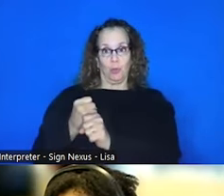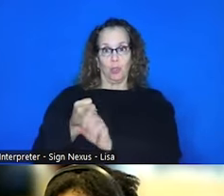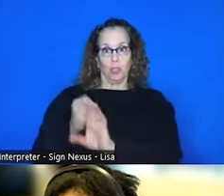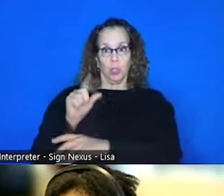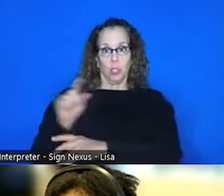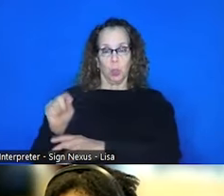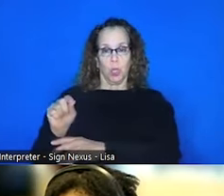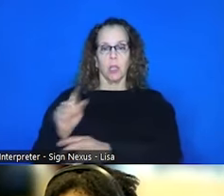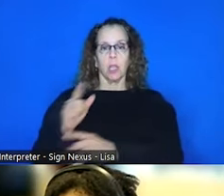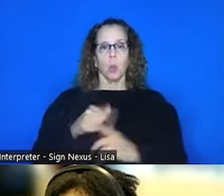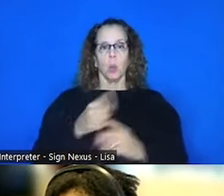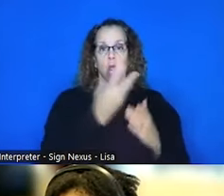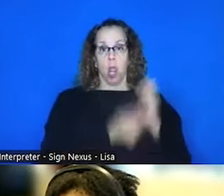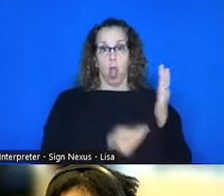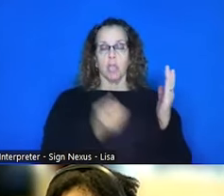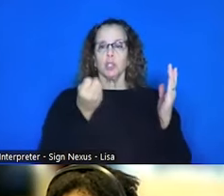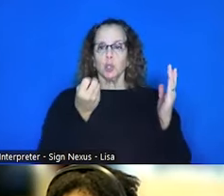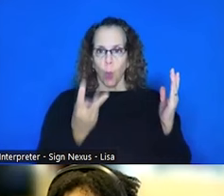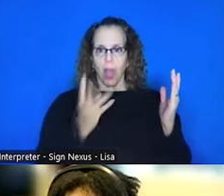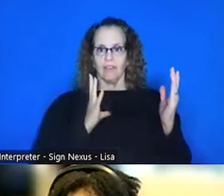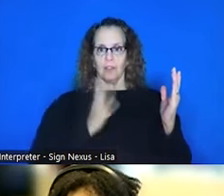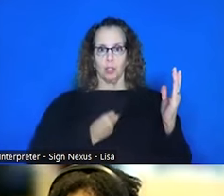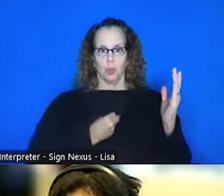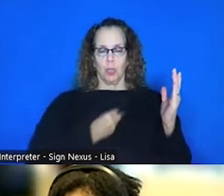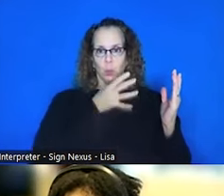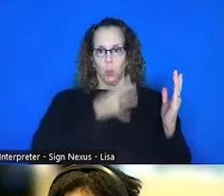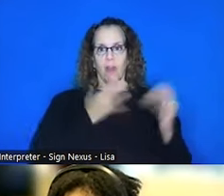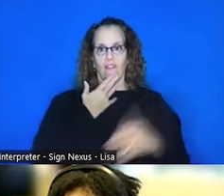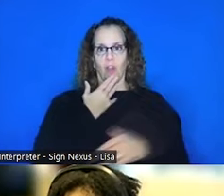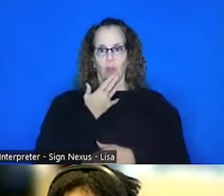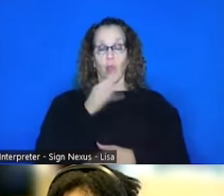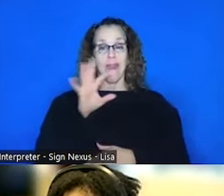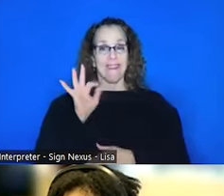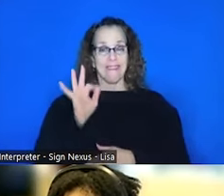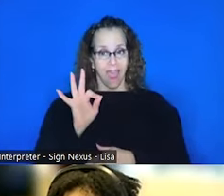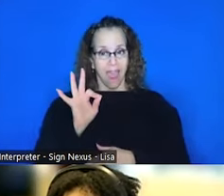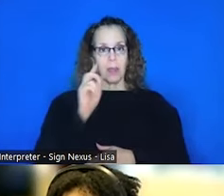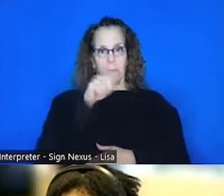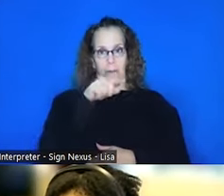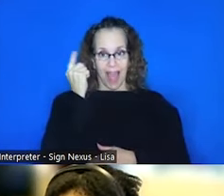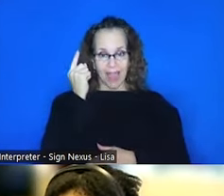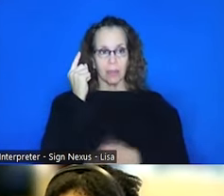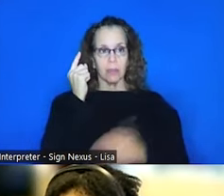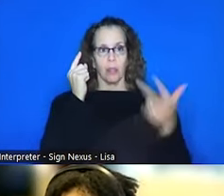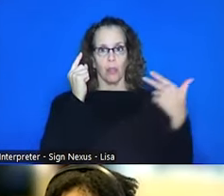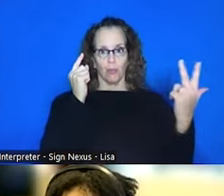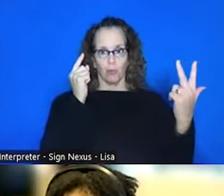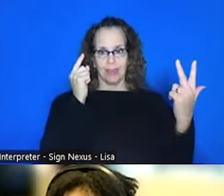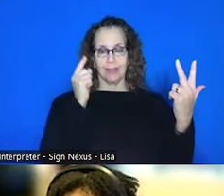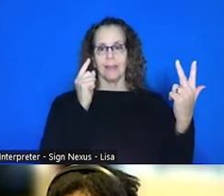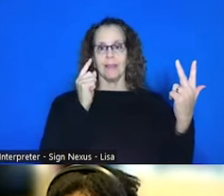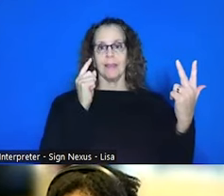12 trans women of color, 9 Black trans women, and 3 trans Latina in New York